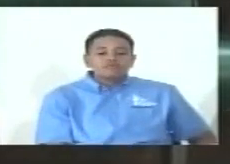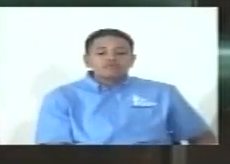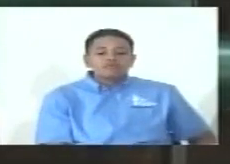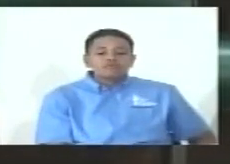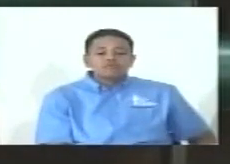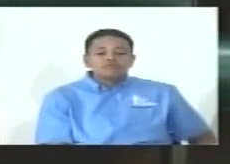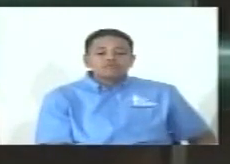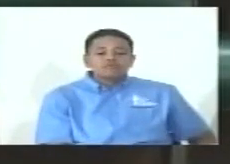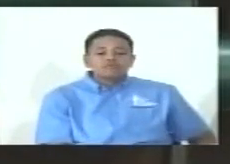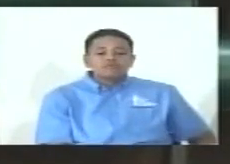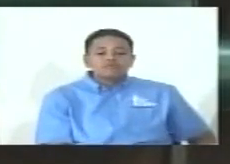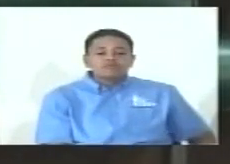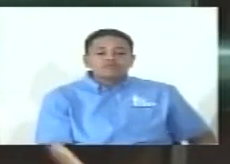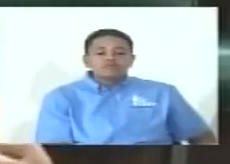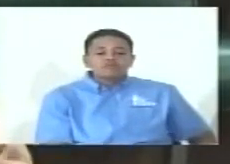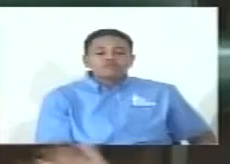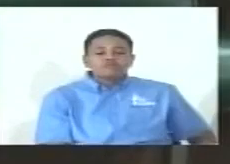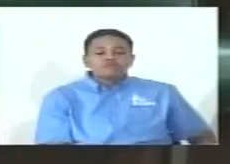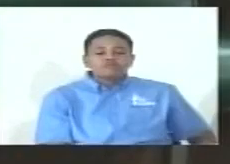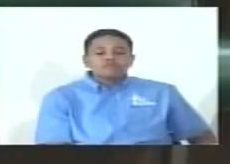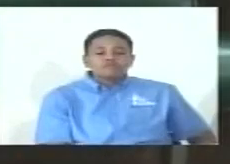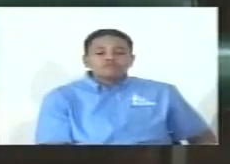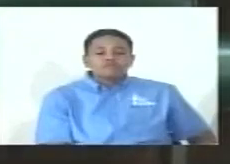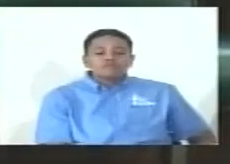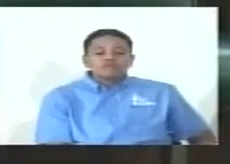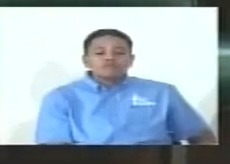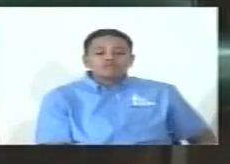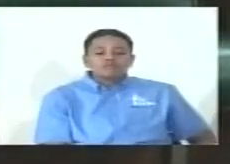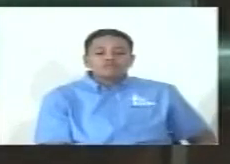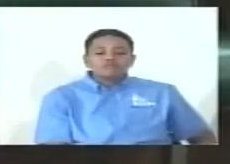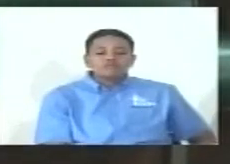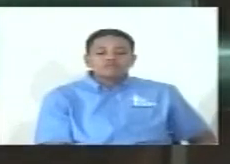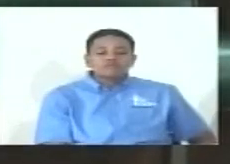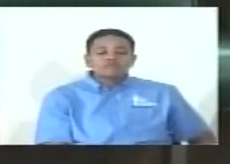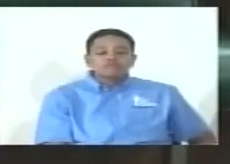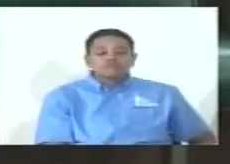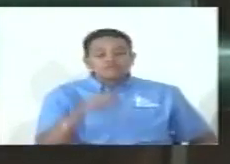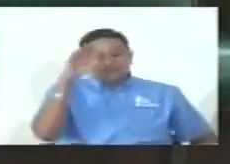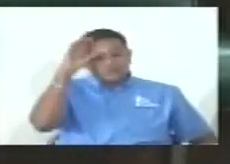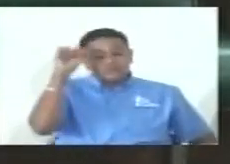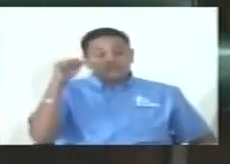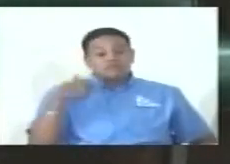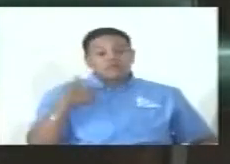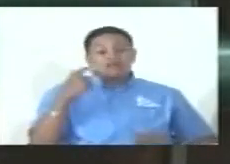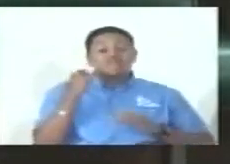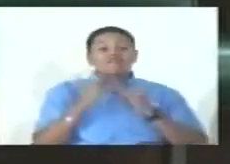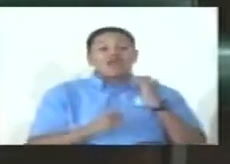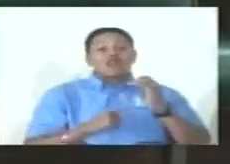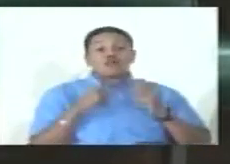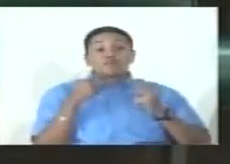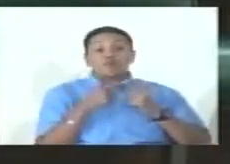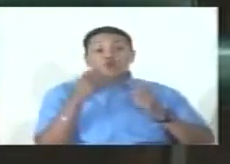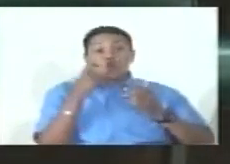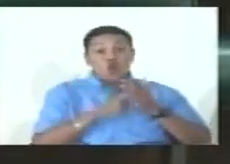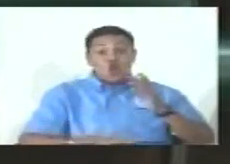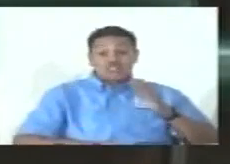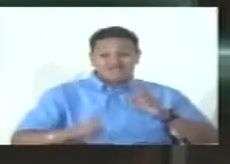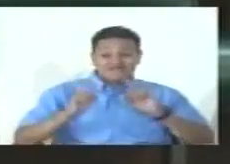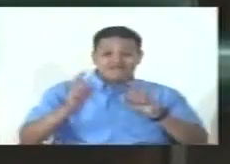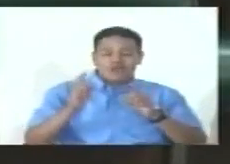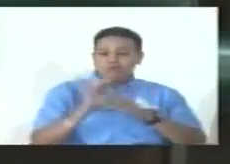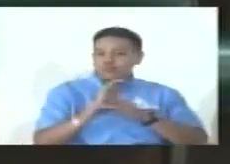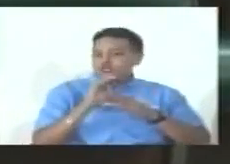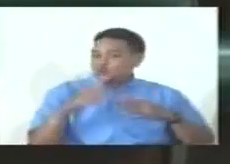my final point is the cost that is going to impose on businesses. We have to take that into consideration